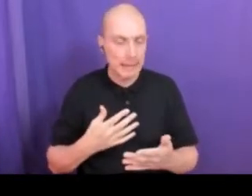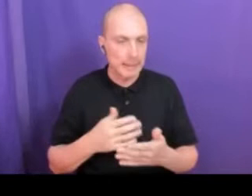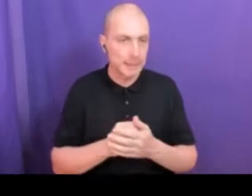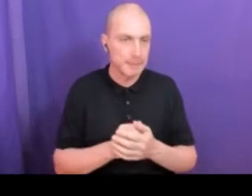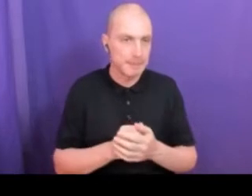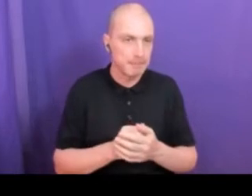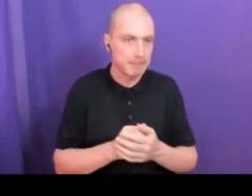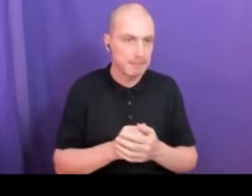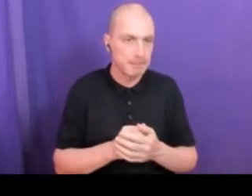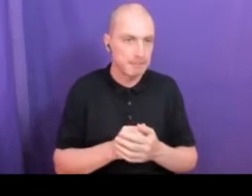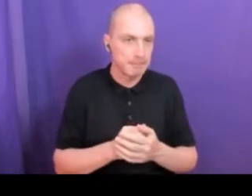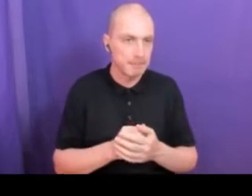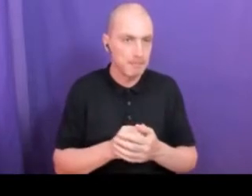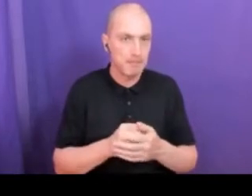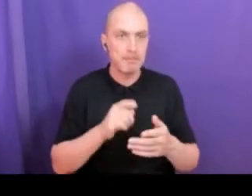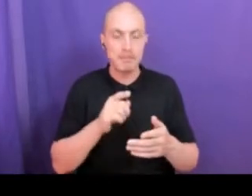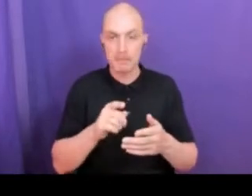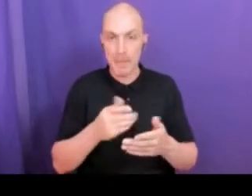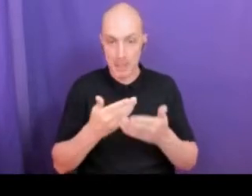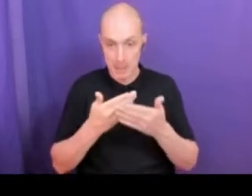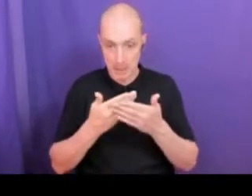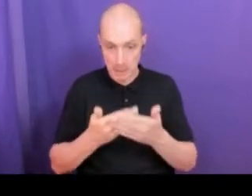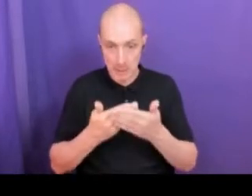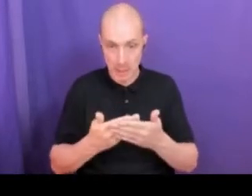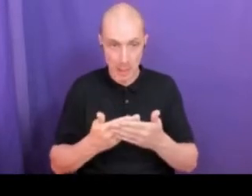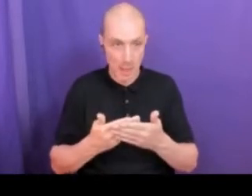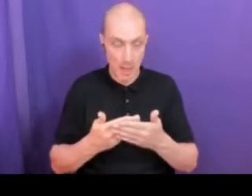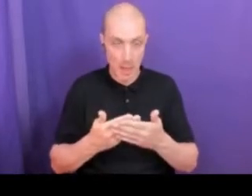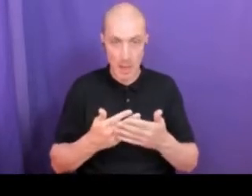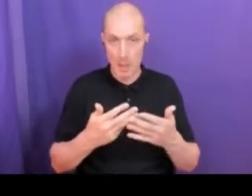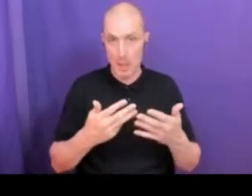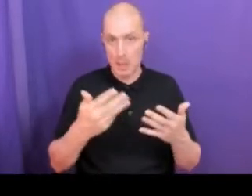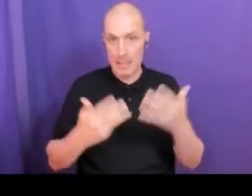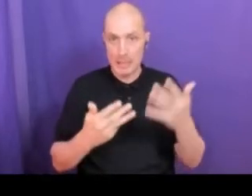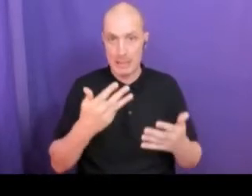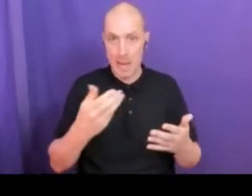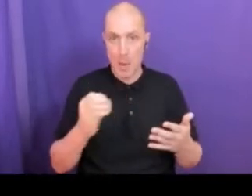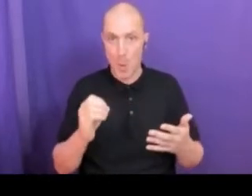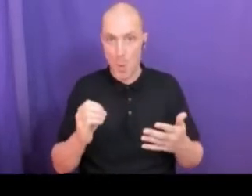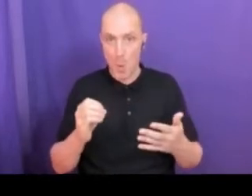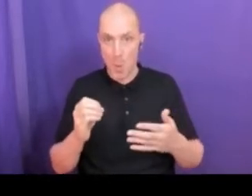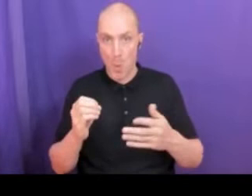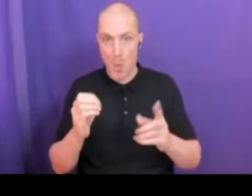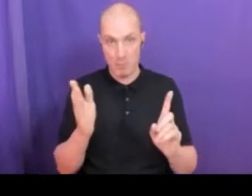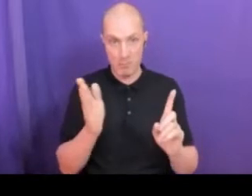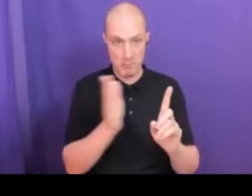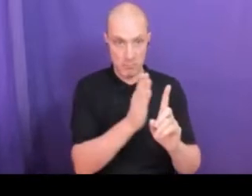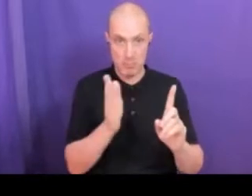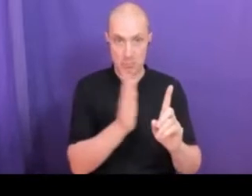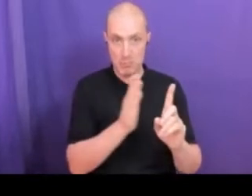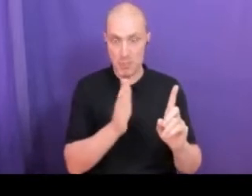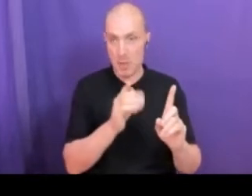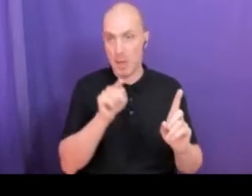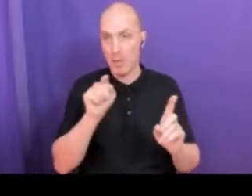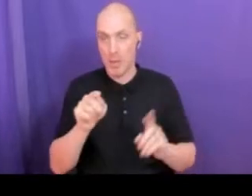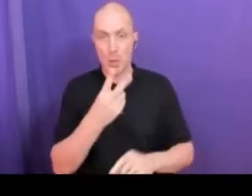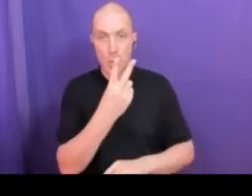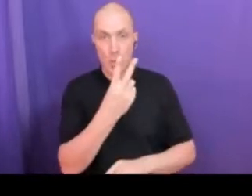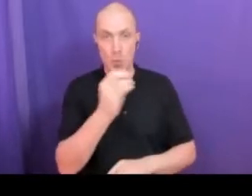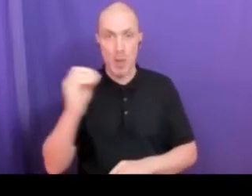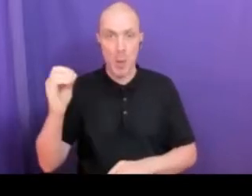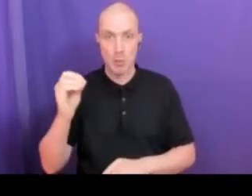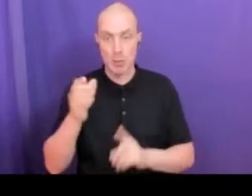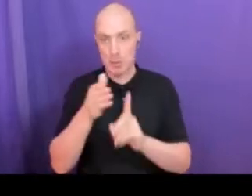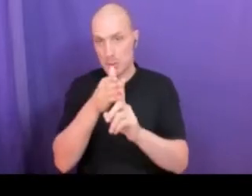early 90s, early 2000s. That was a study of the British Isles, memory clinics in the British Isles. In that, only 2 Scottish clinics